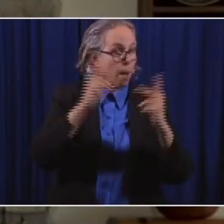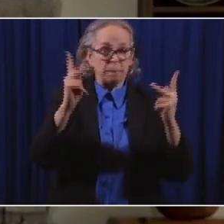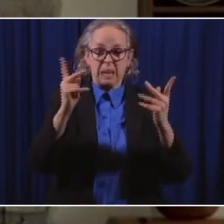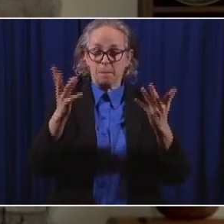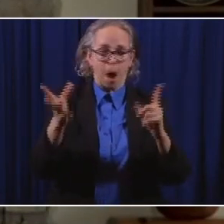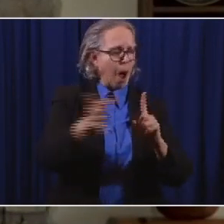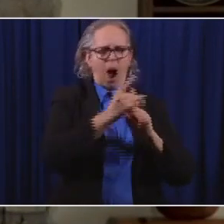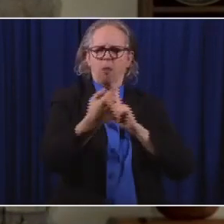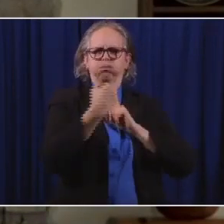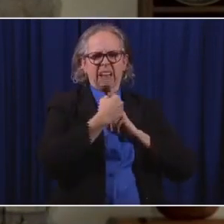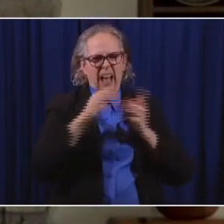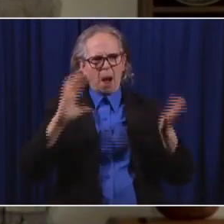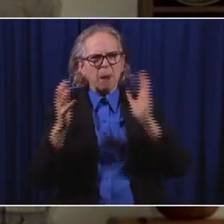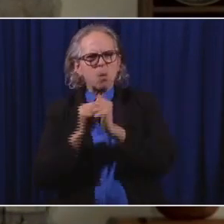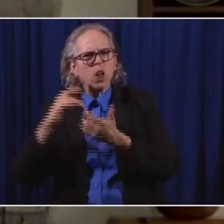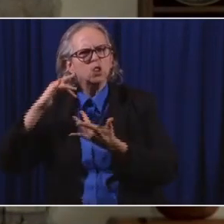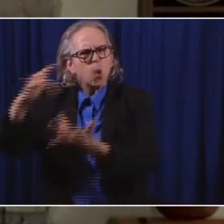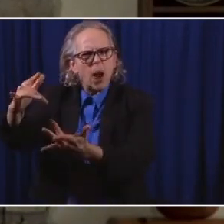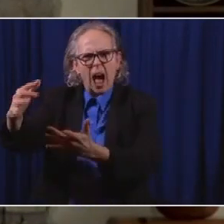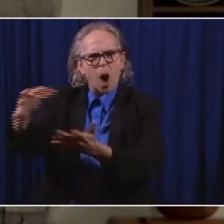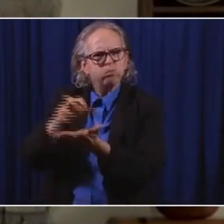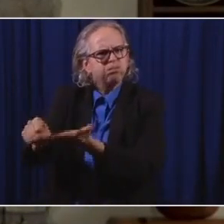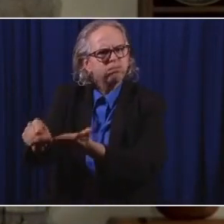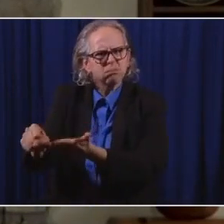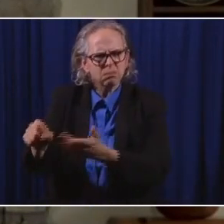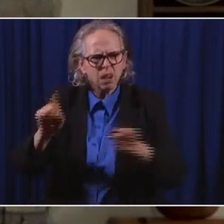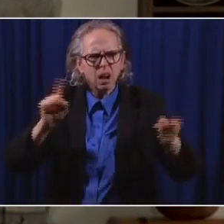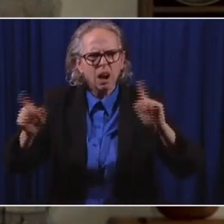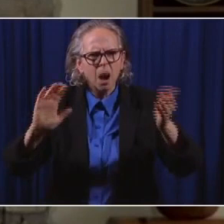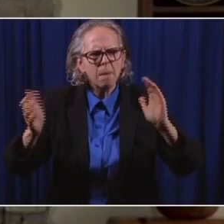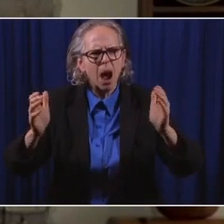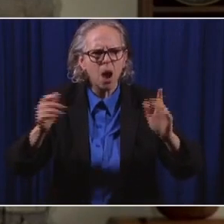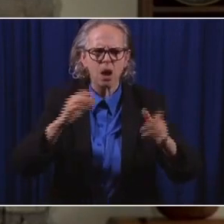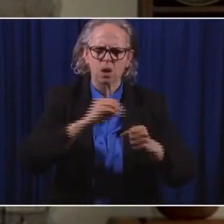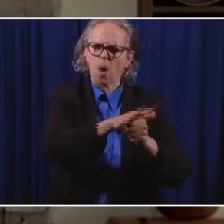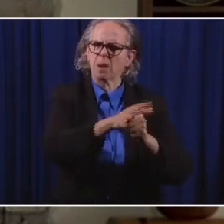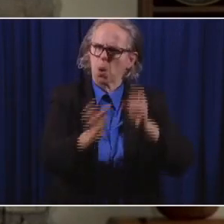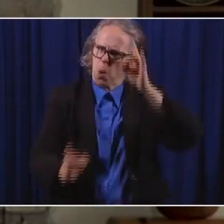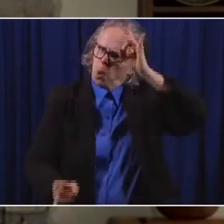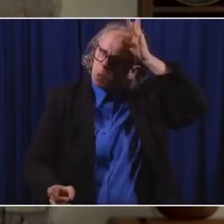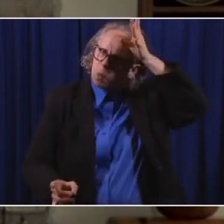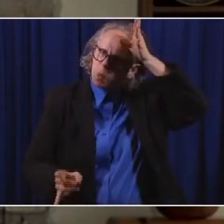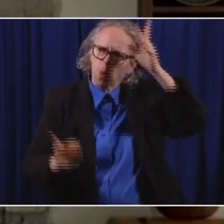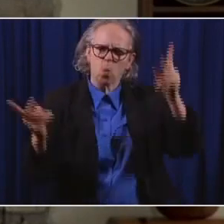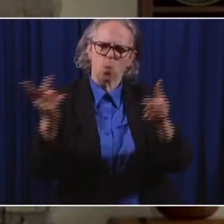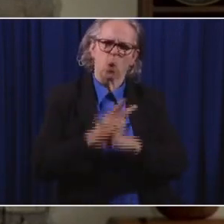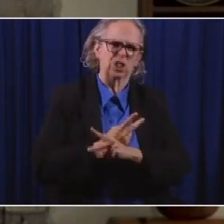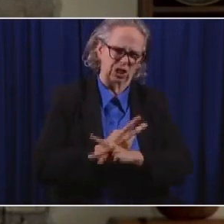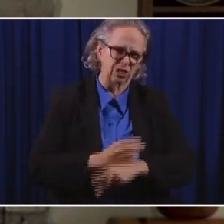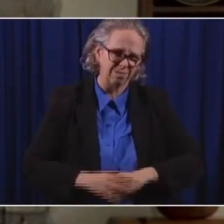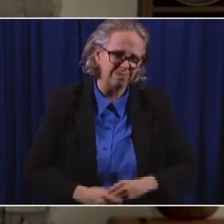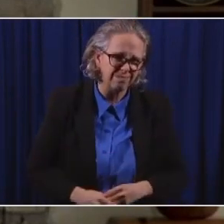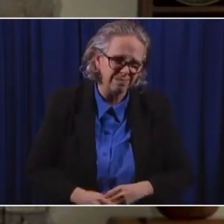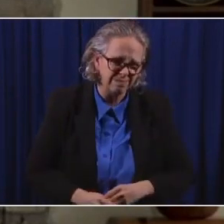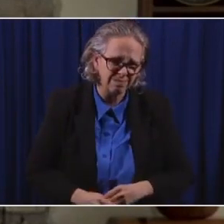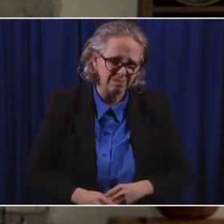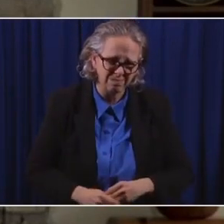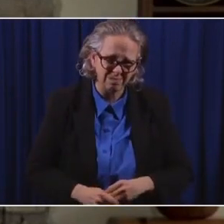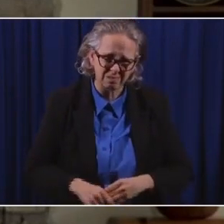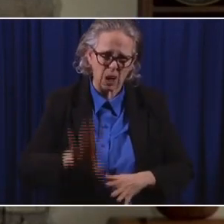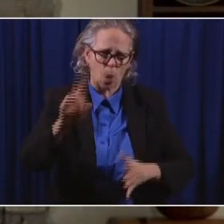data that we see today, that we'll show you in a moment, I'm optimistic